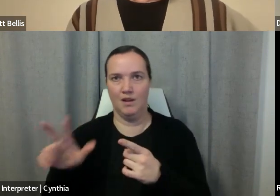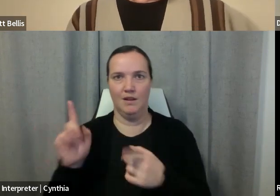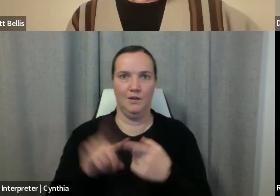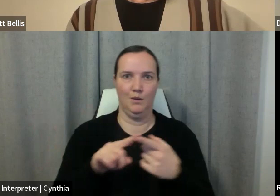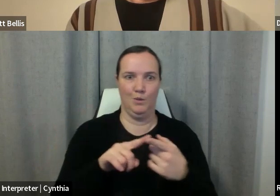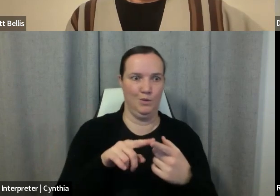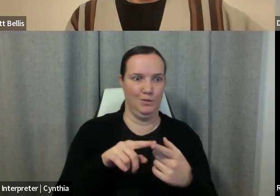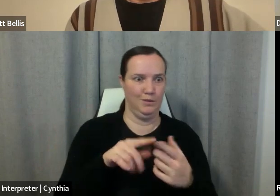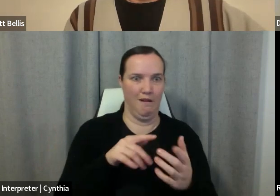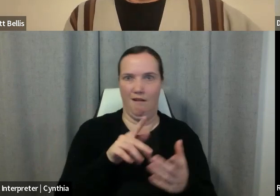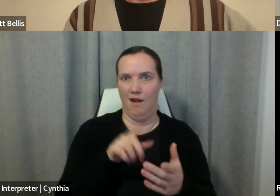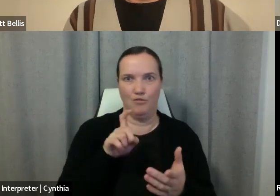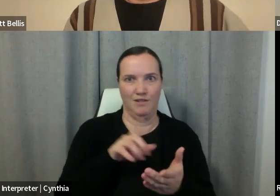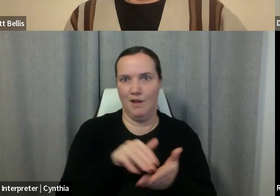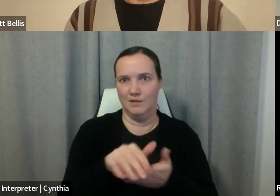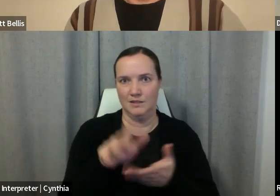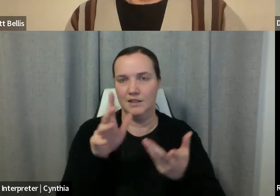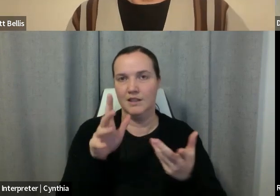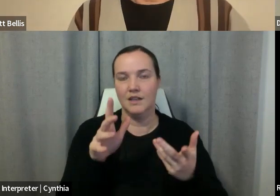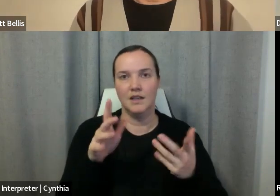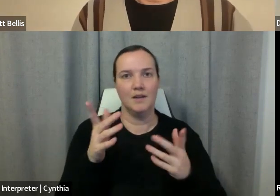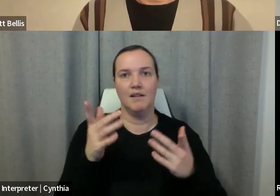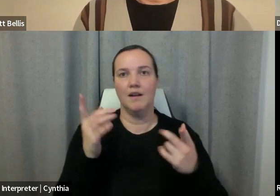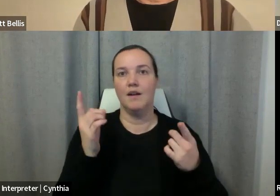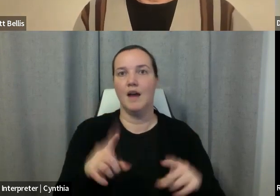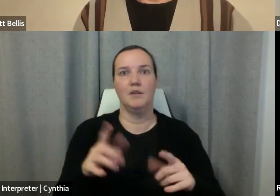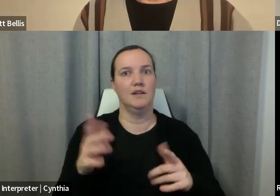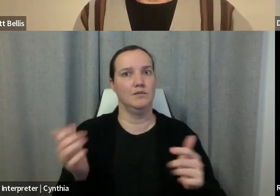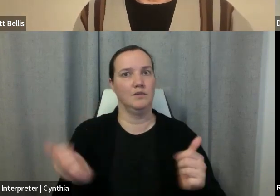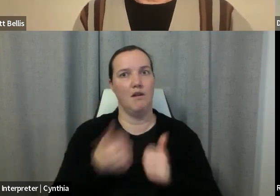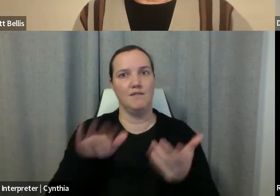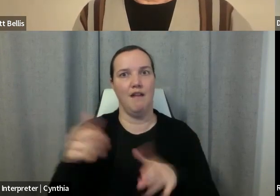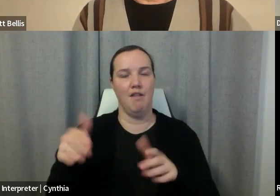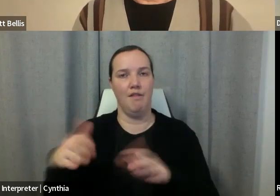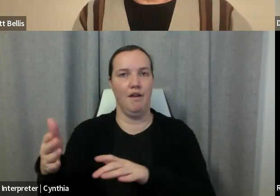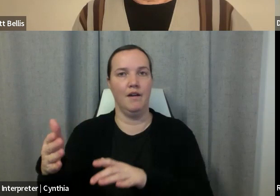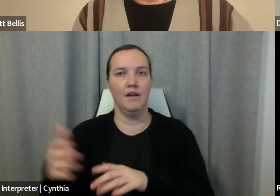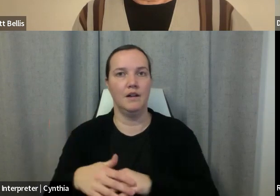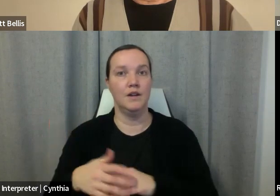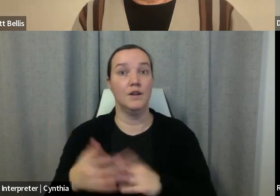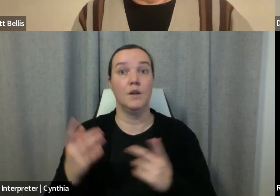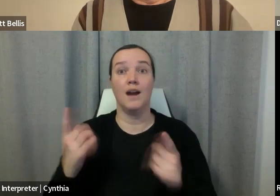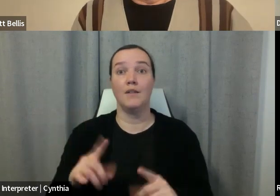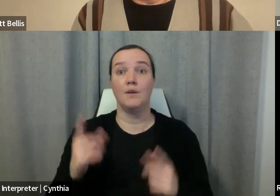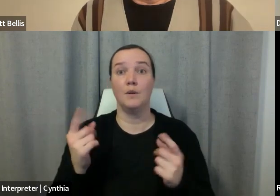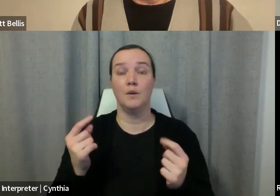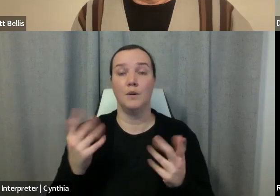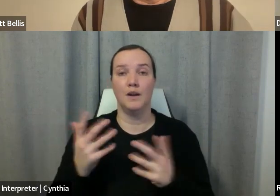the British were then regularly having to, because there was such a high rate of death, in that one point, they kept having to replenish